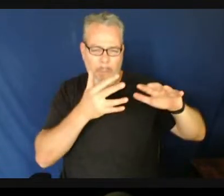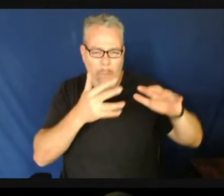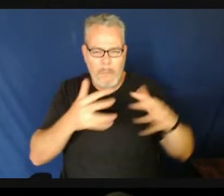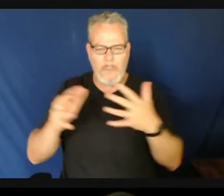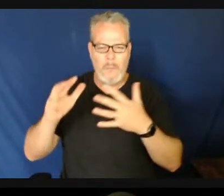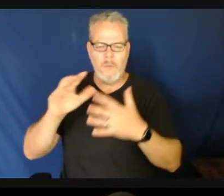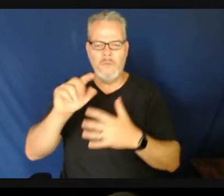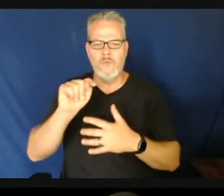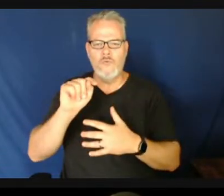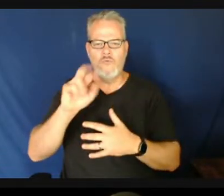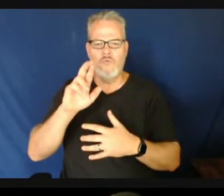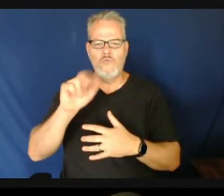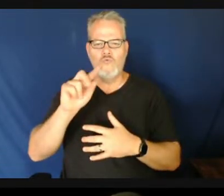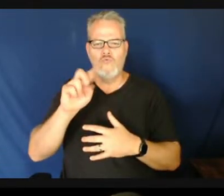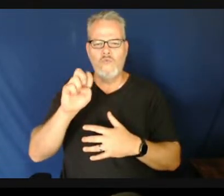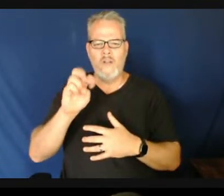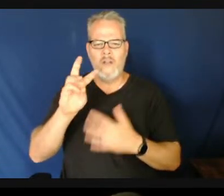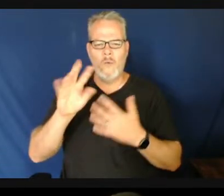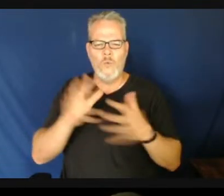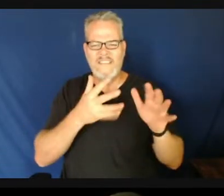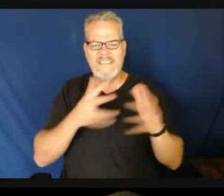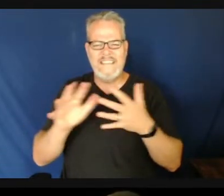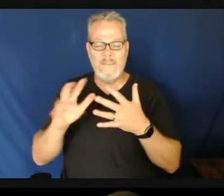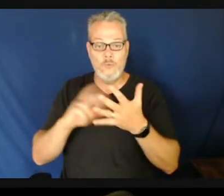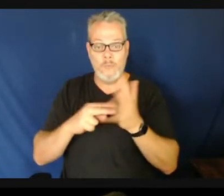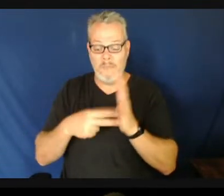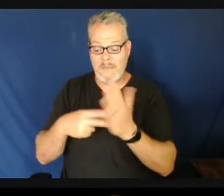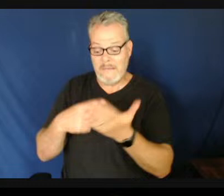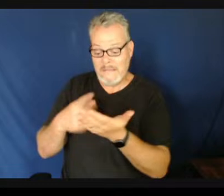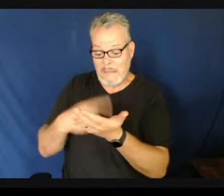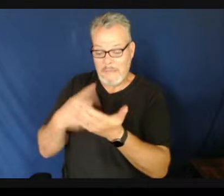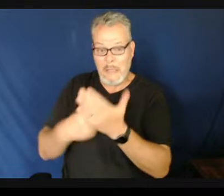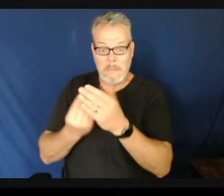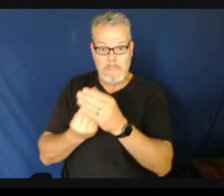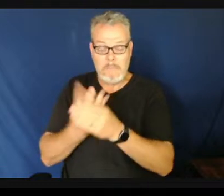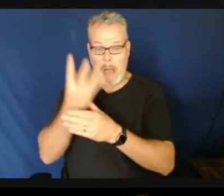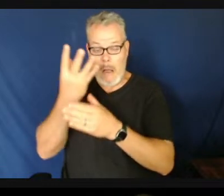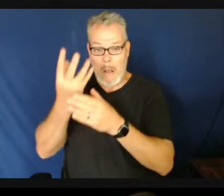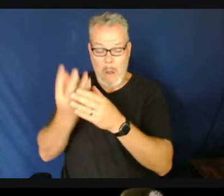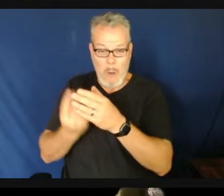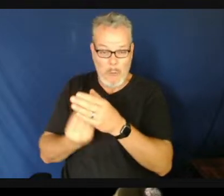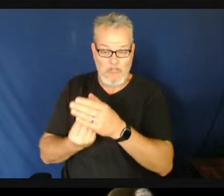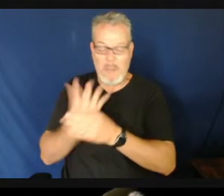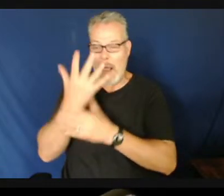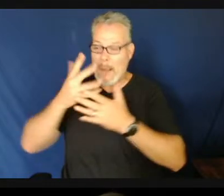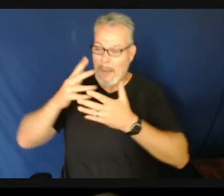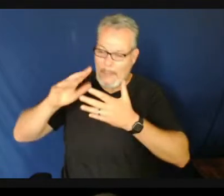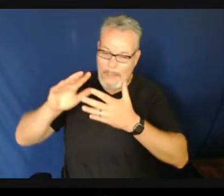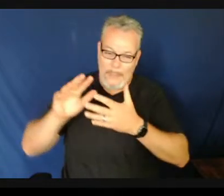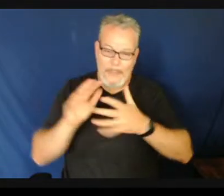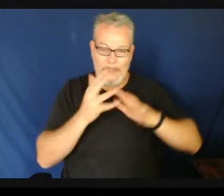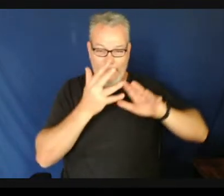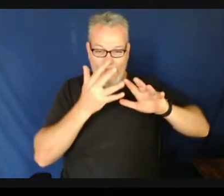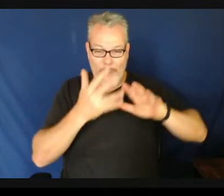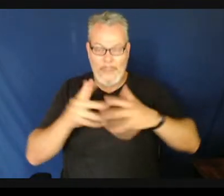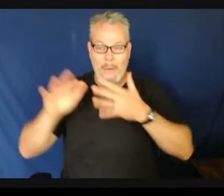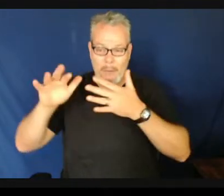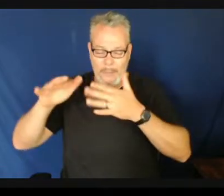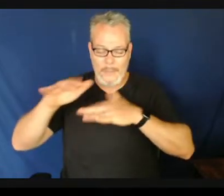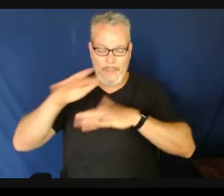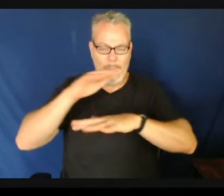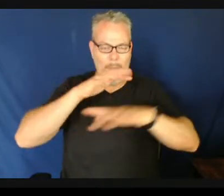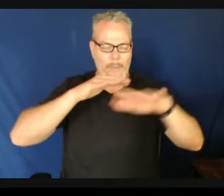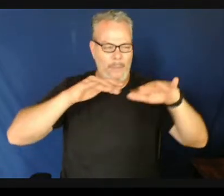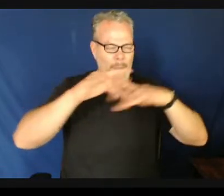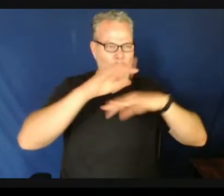variable winds mean that any high fountain phase to come may cause impacts to nearby communities with gas and